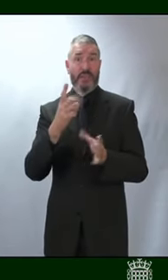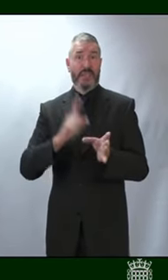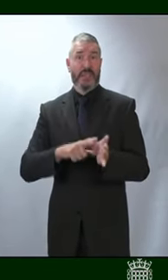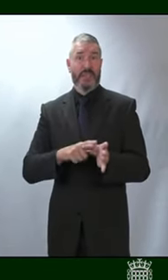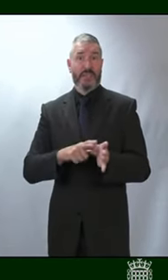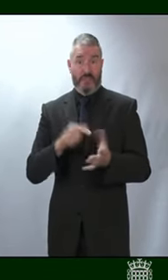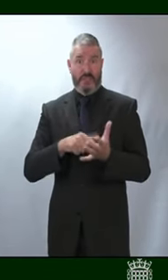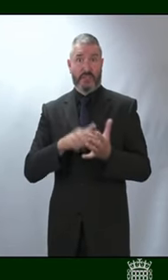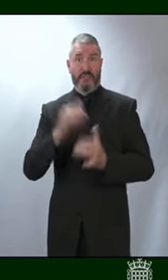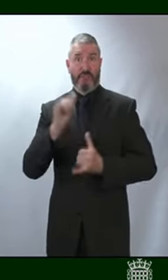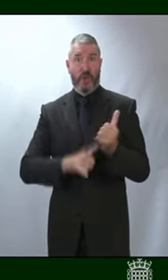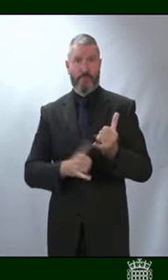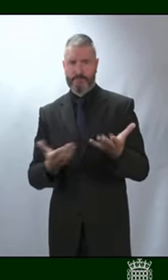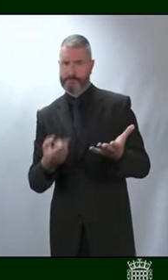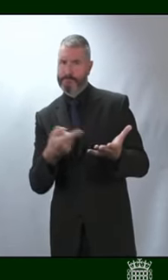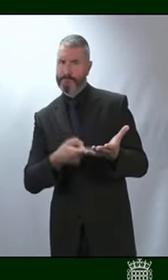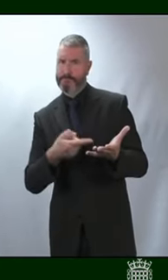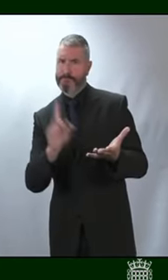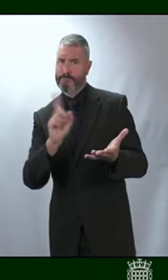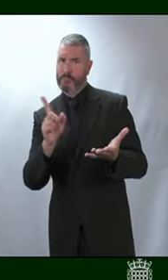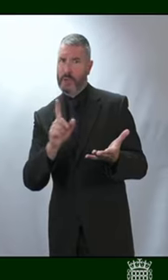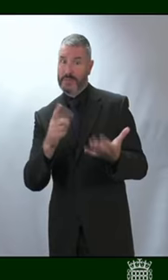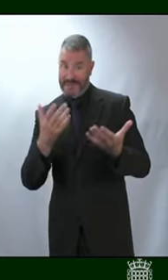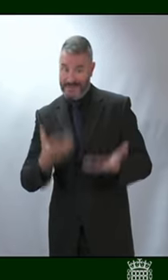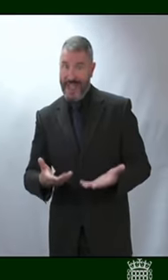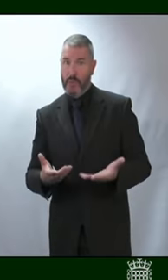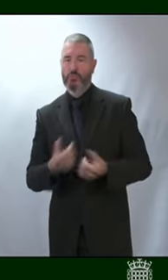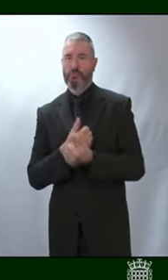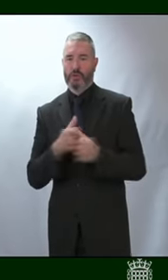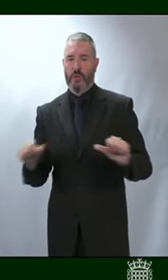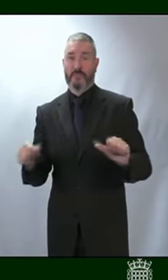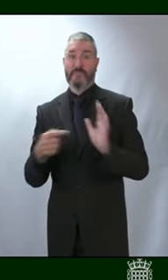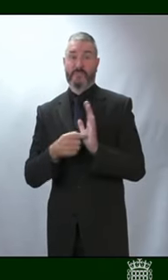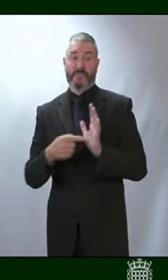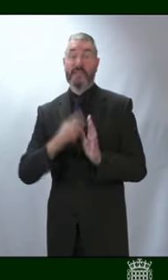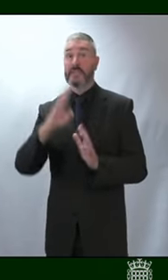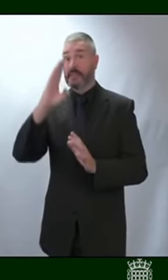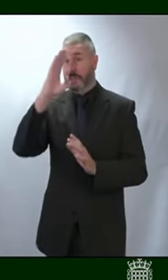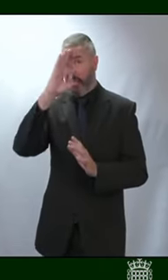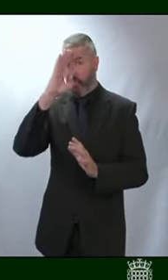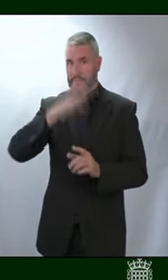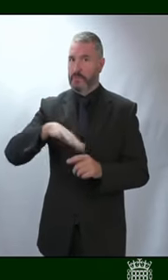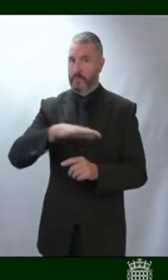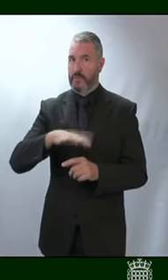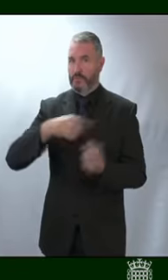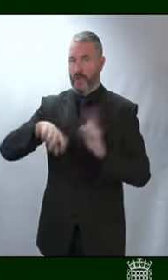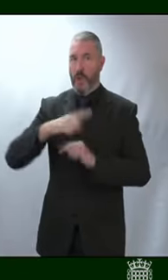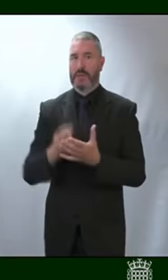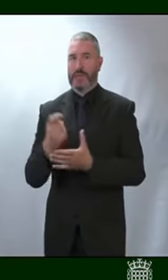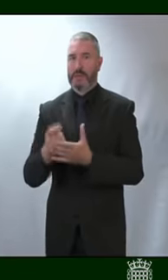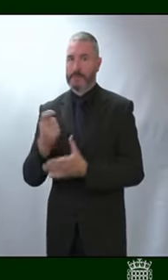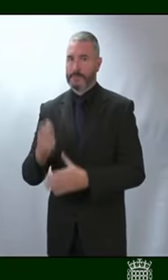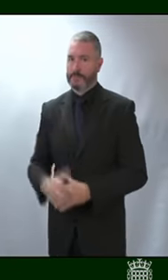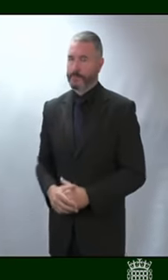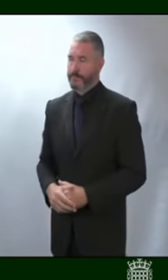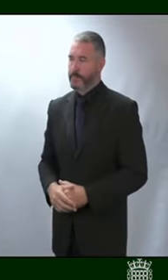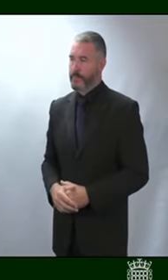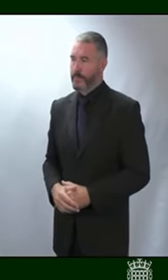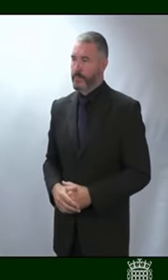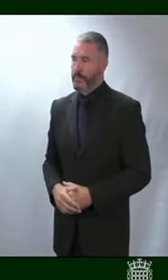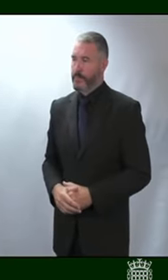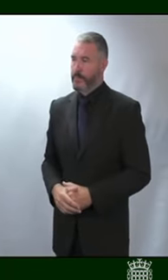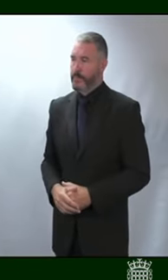Minister tell me what steps he's taking now to resolve this really dangerous situation? Minister. Mr. Speaker,